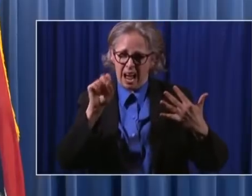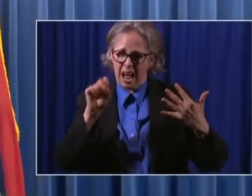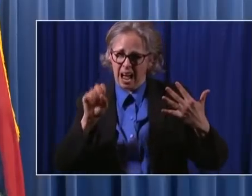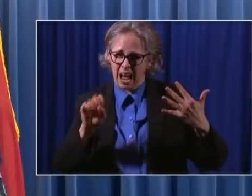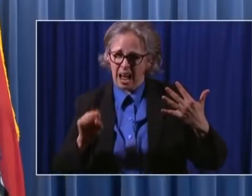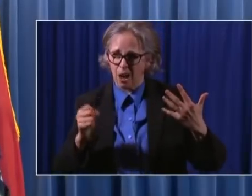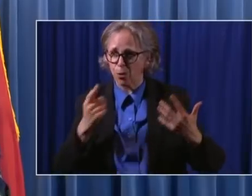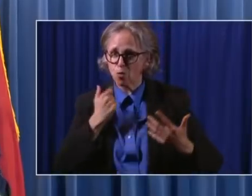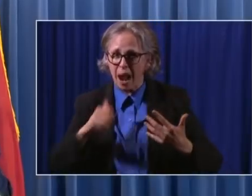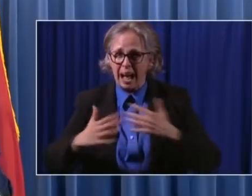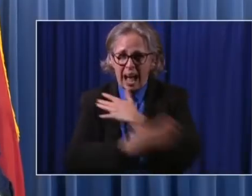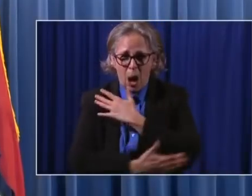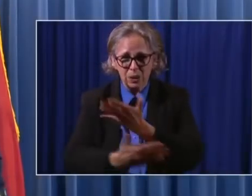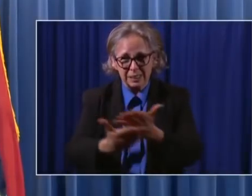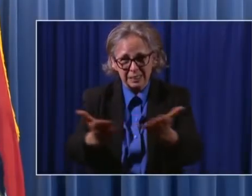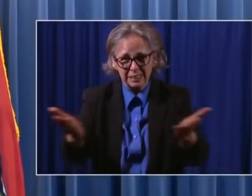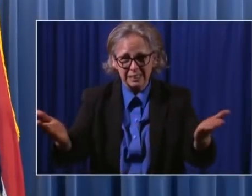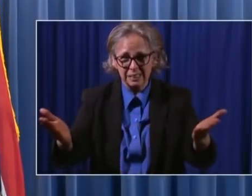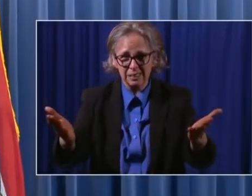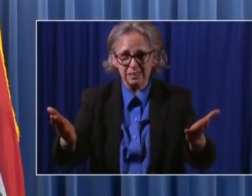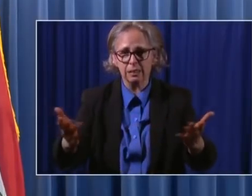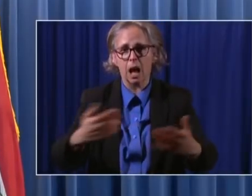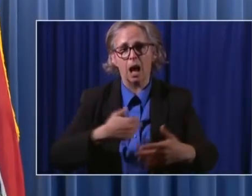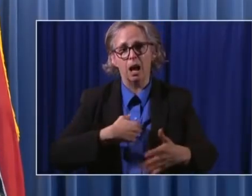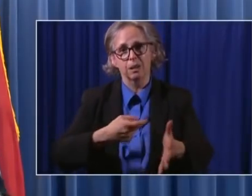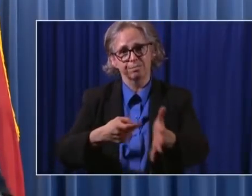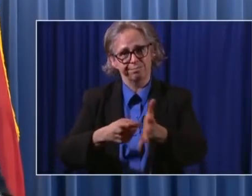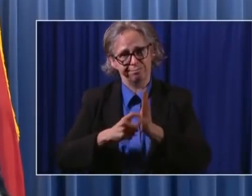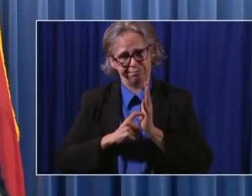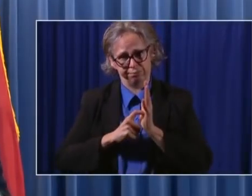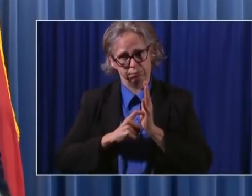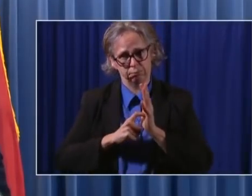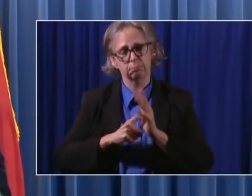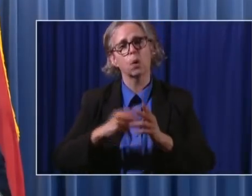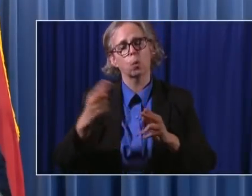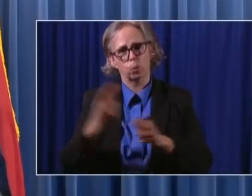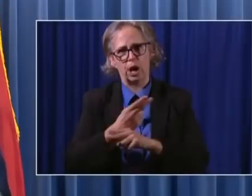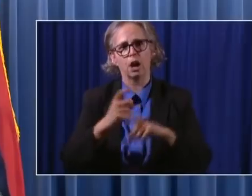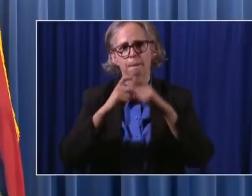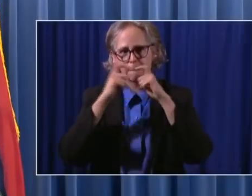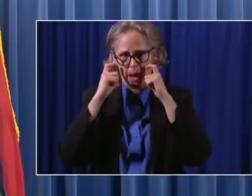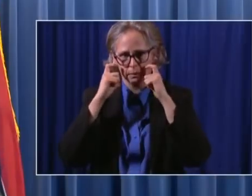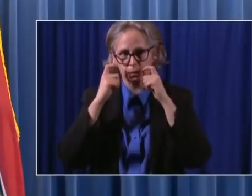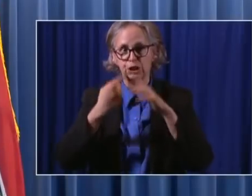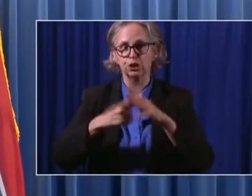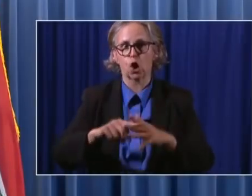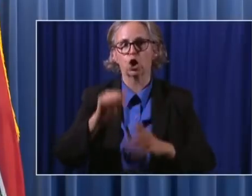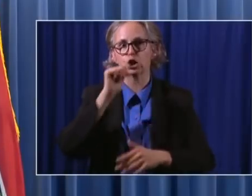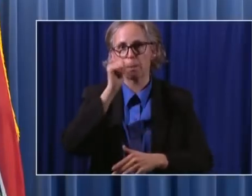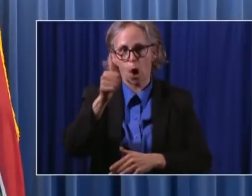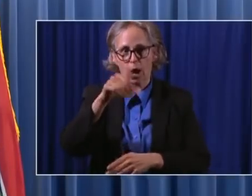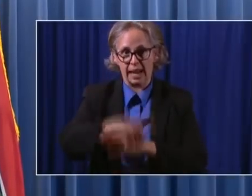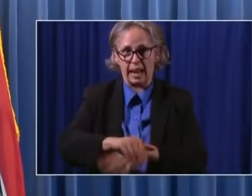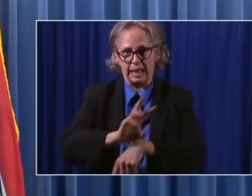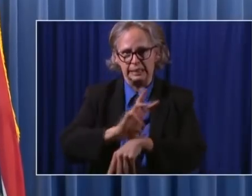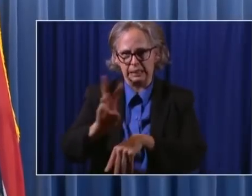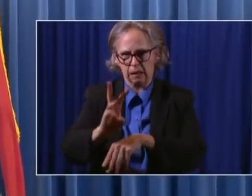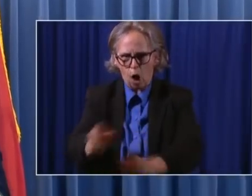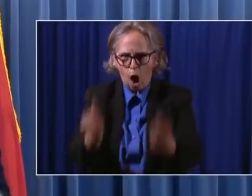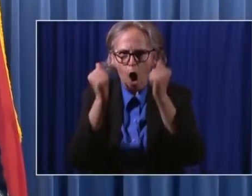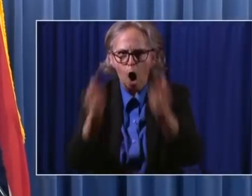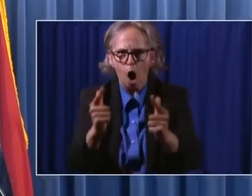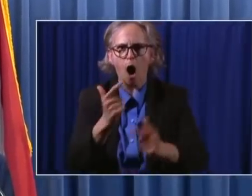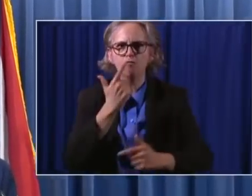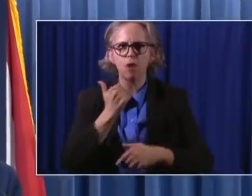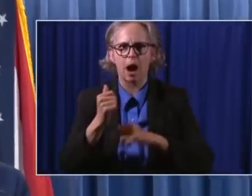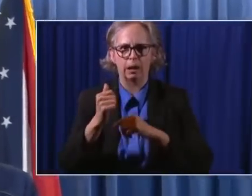The order will be that at 6 o'clock tomorrow night, as we have done in the past, those counties will